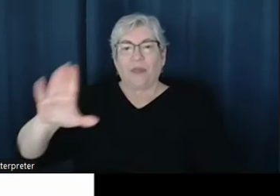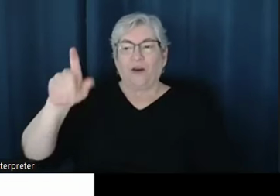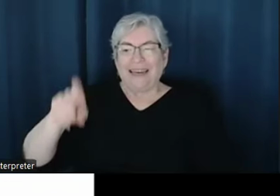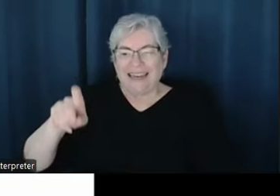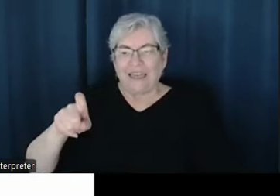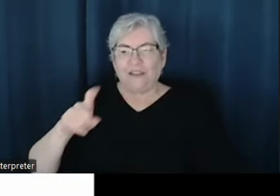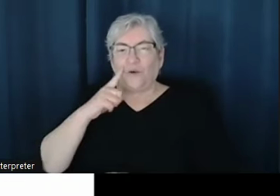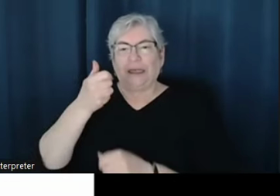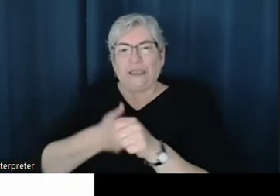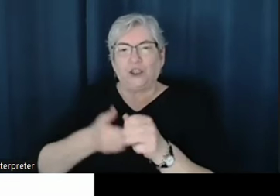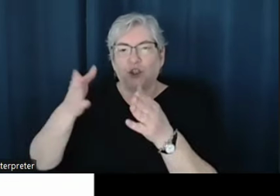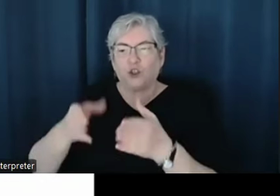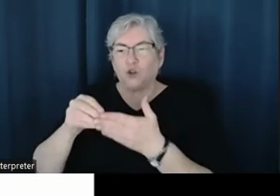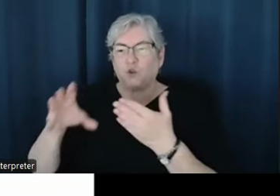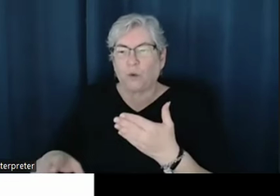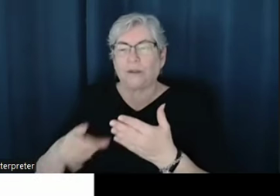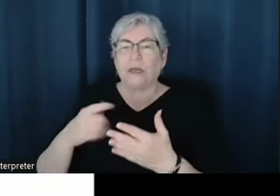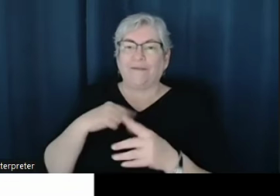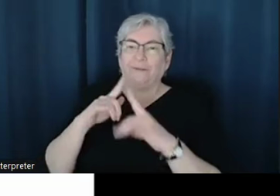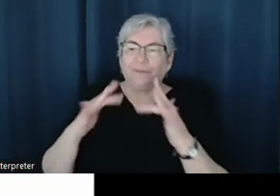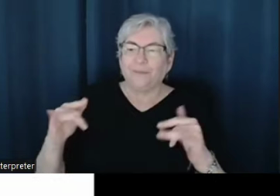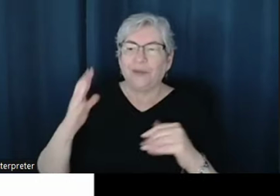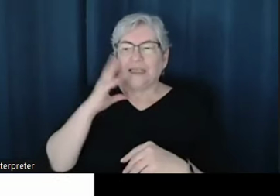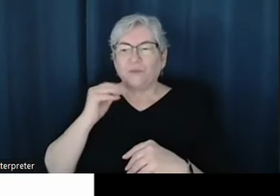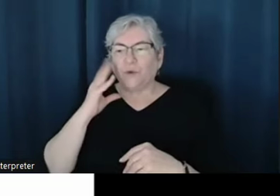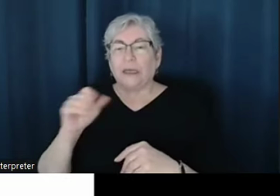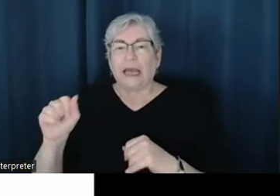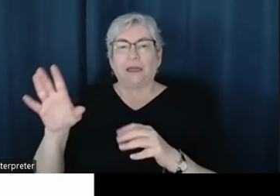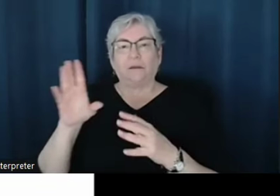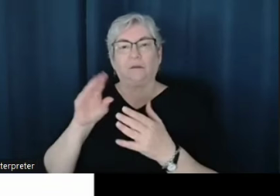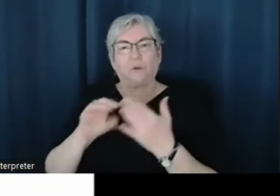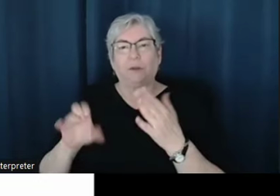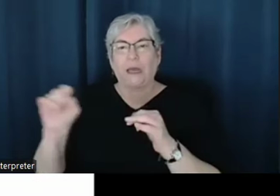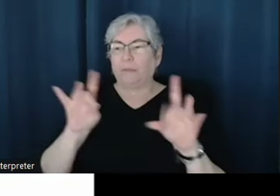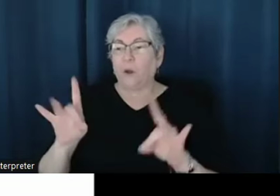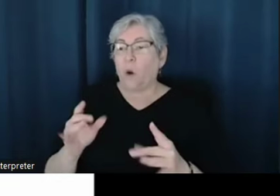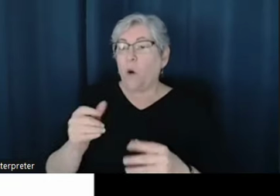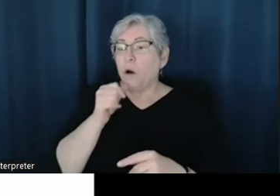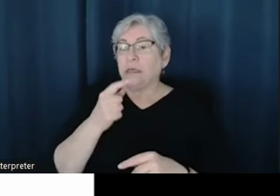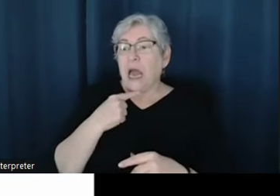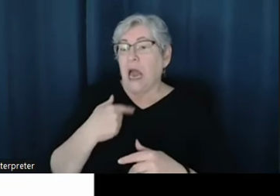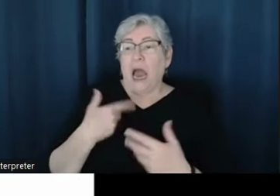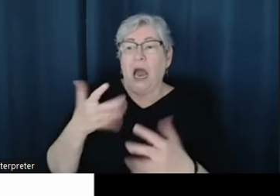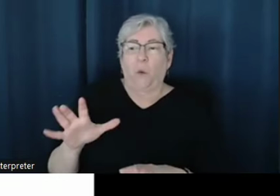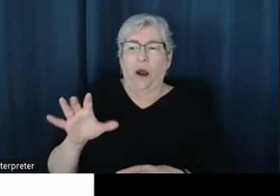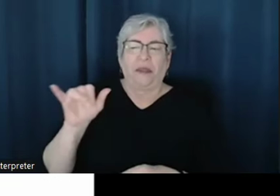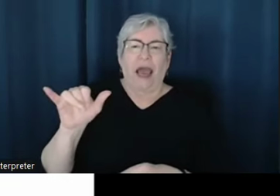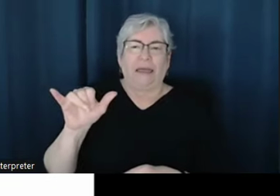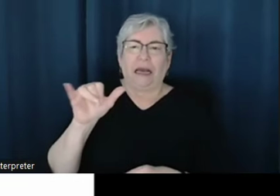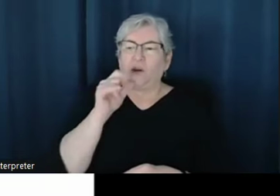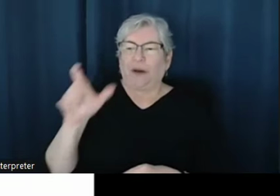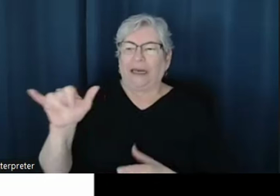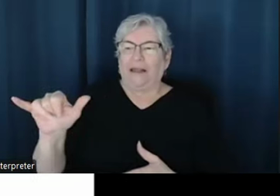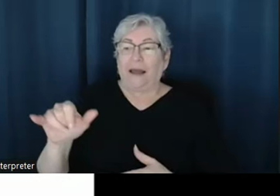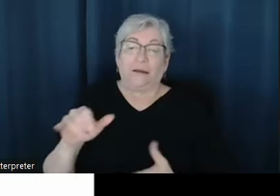of experiences available for the students to choose from, or they don't even have to have it. I don't need it. I don't want it. Forget about it. This is another